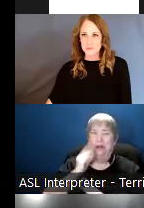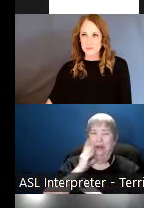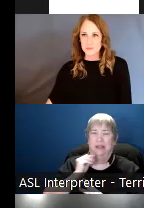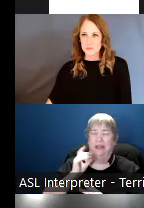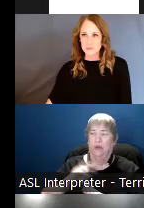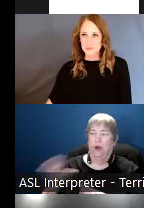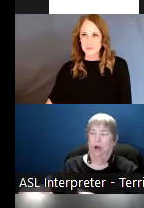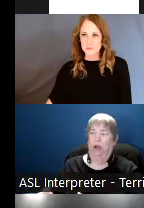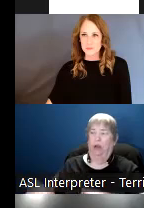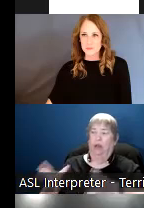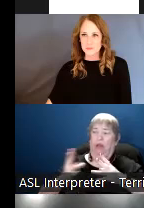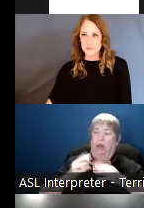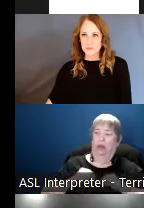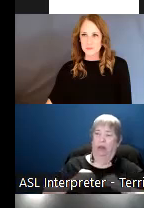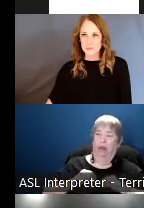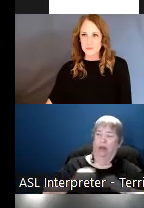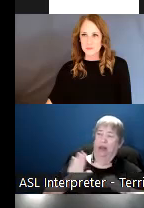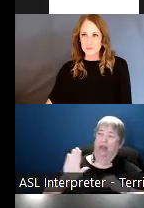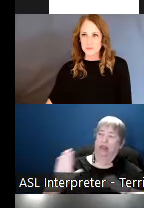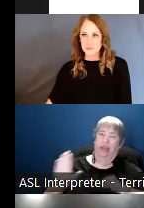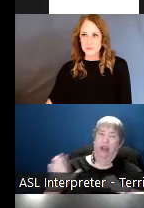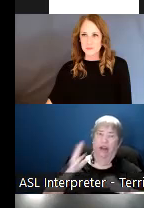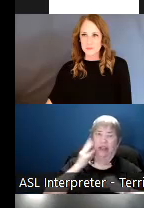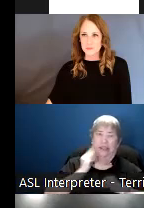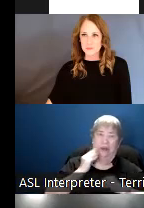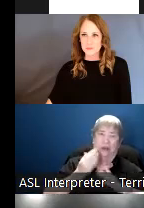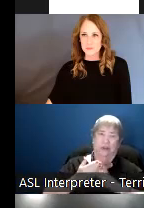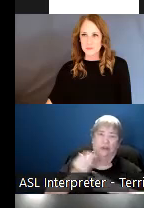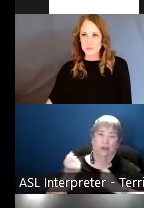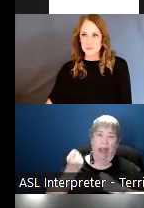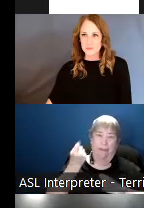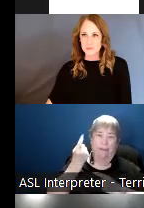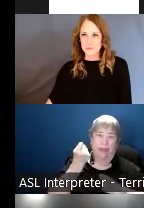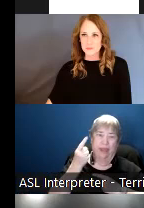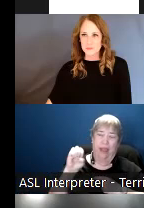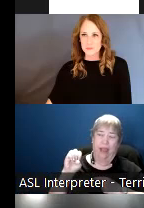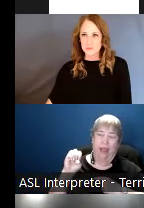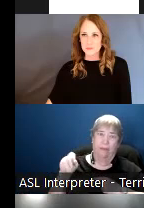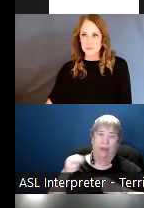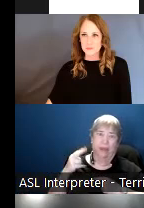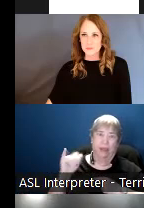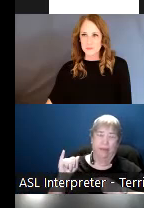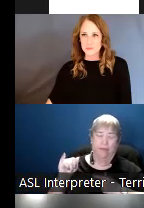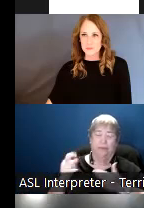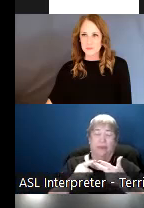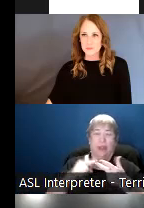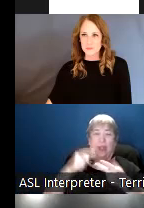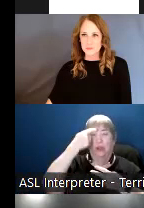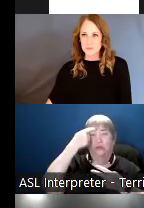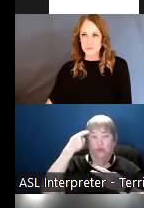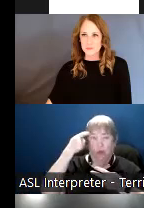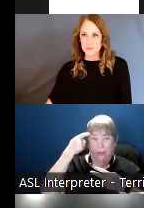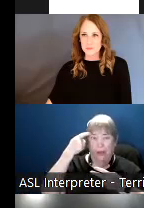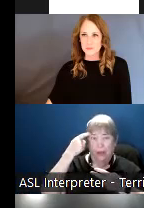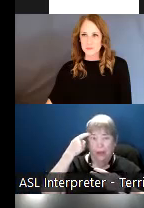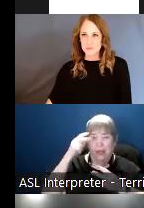else's experiences through empathy. And trauma, as we've described before, is a deeply distressing or